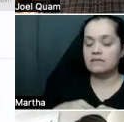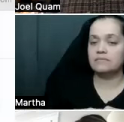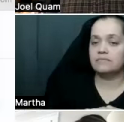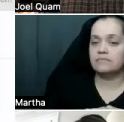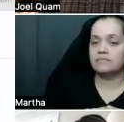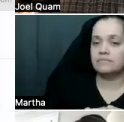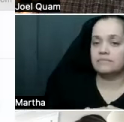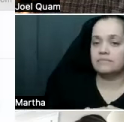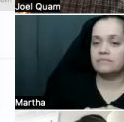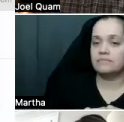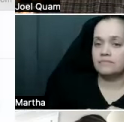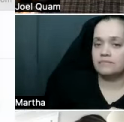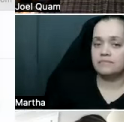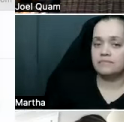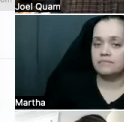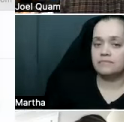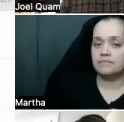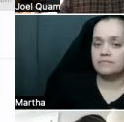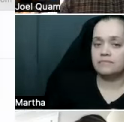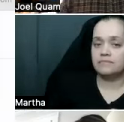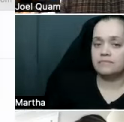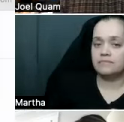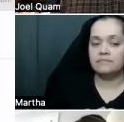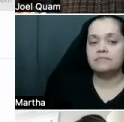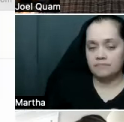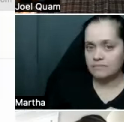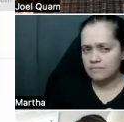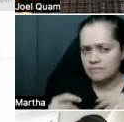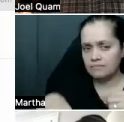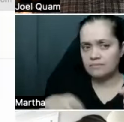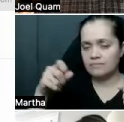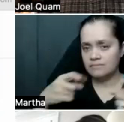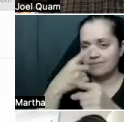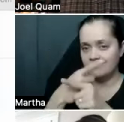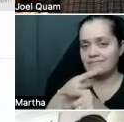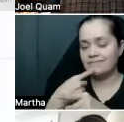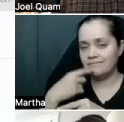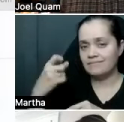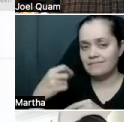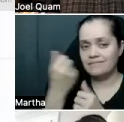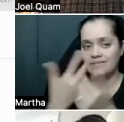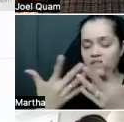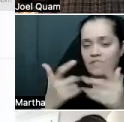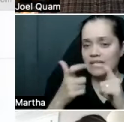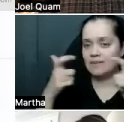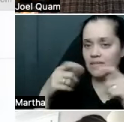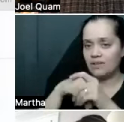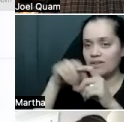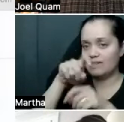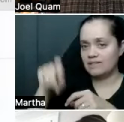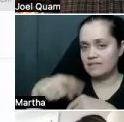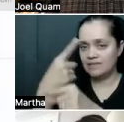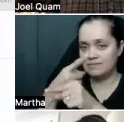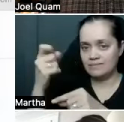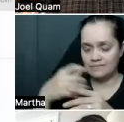All right, there's a quick look at Texas, and indeed, that's what they say. Everything is bigger in Texas.